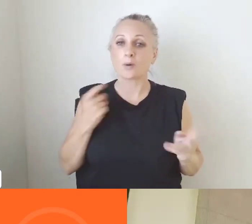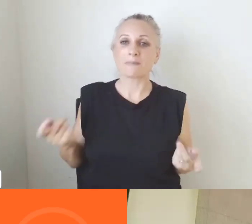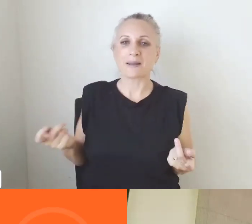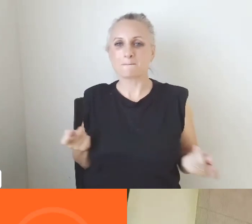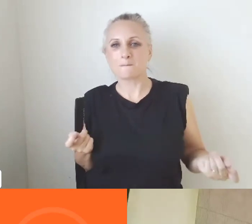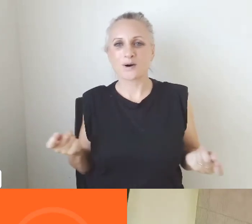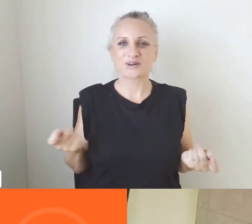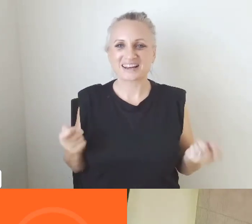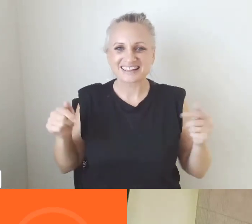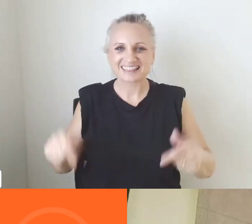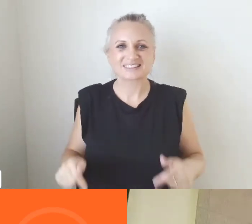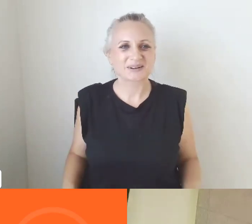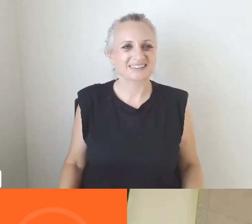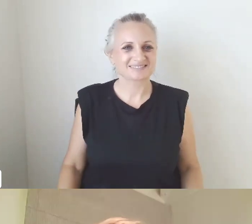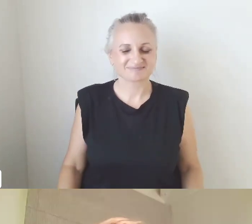as well.